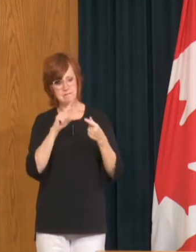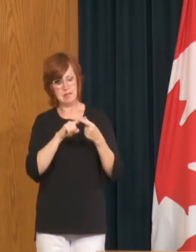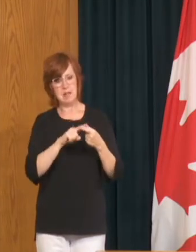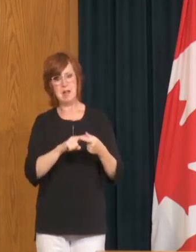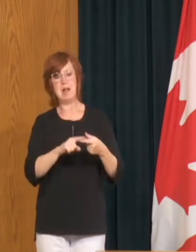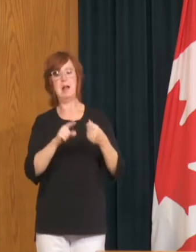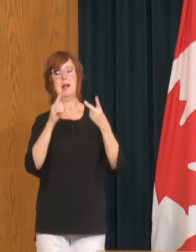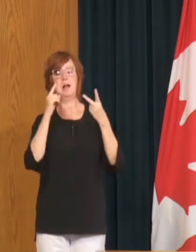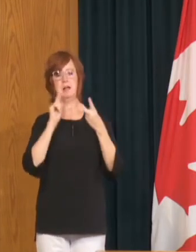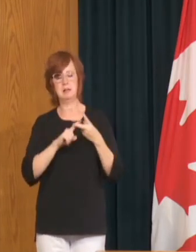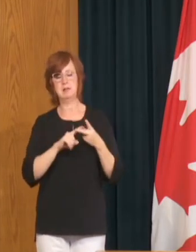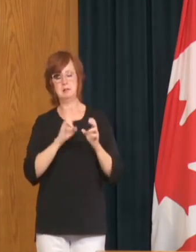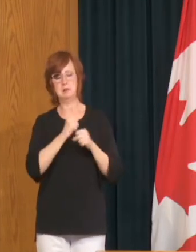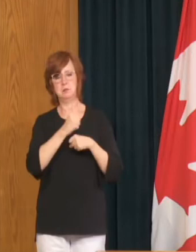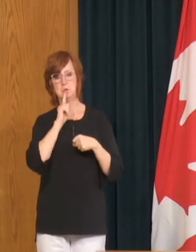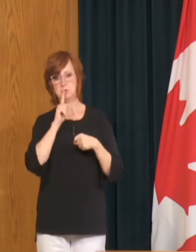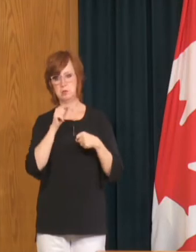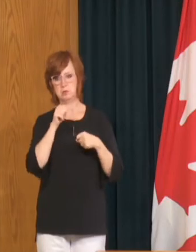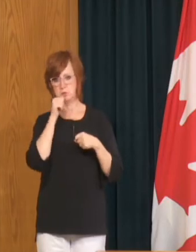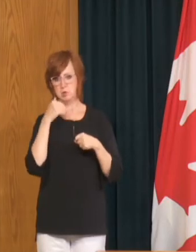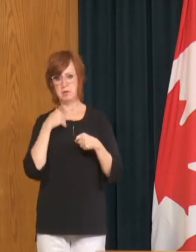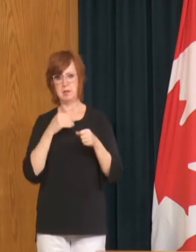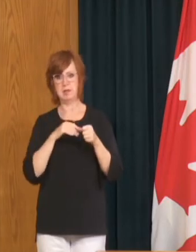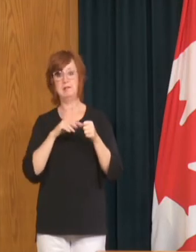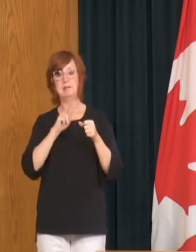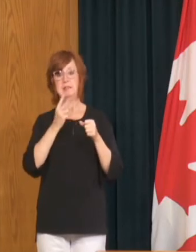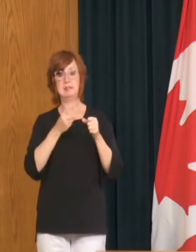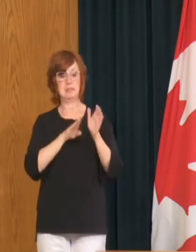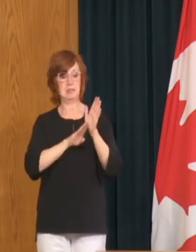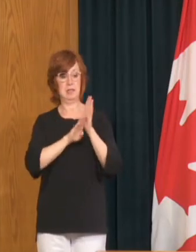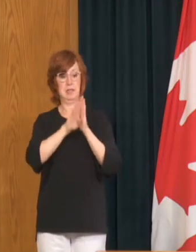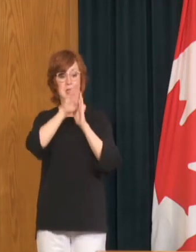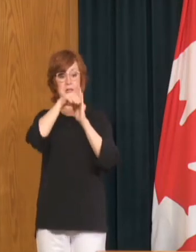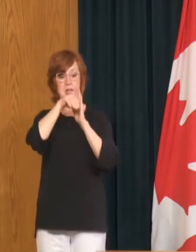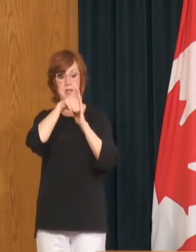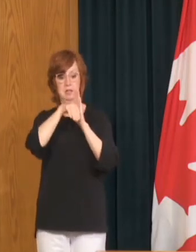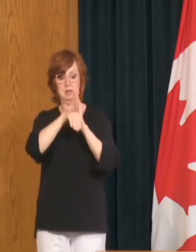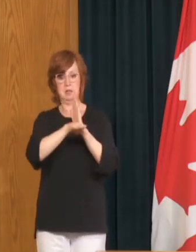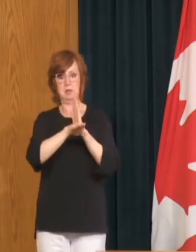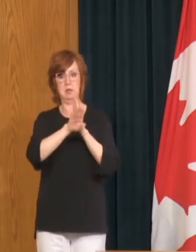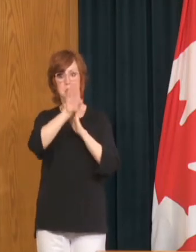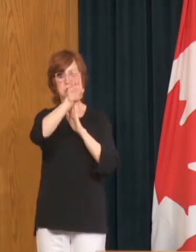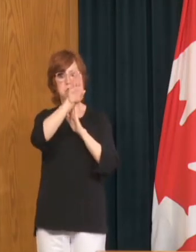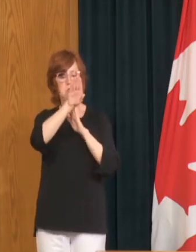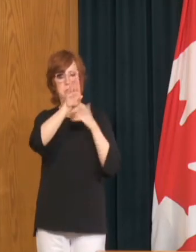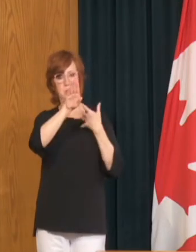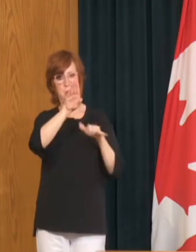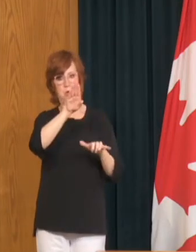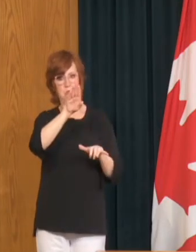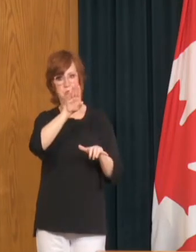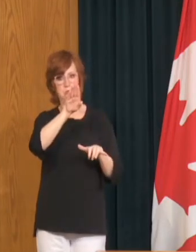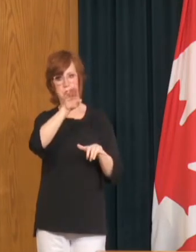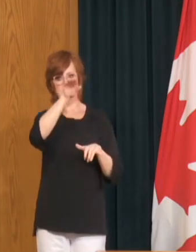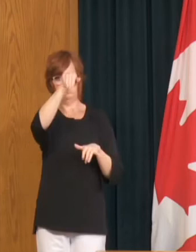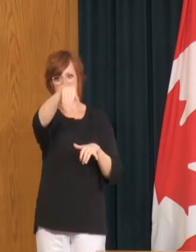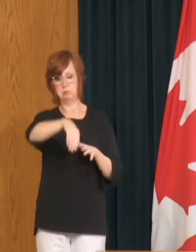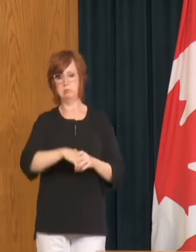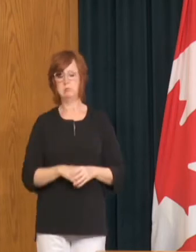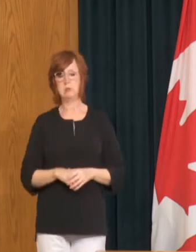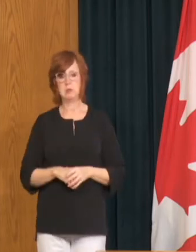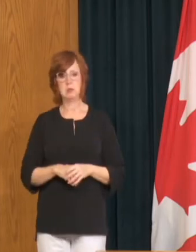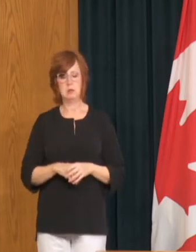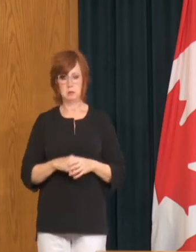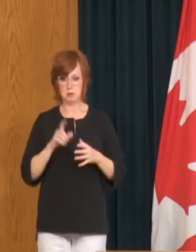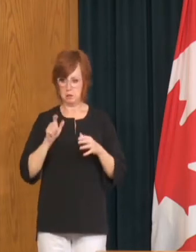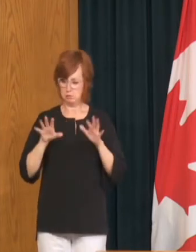this second wave so that we can continue to keep these sectors of our economy open. We're seeing in other areas that that isn't happening, and they're having to